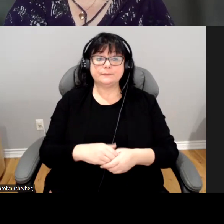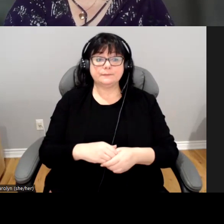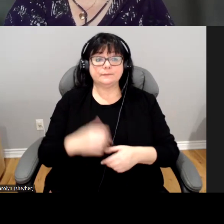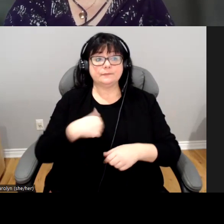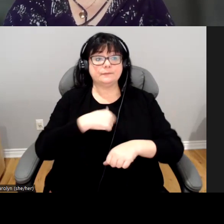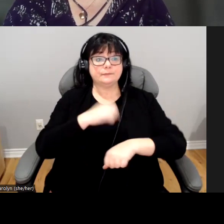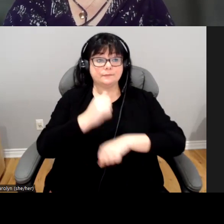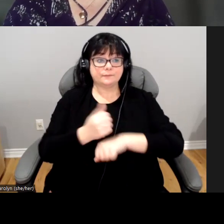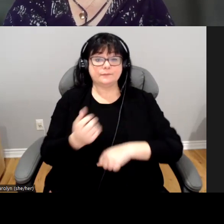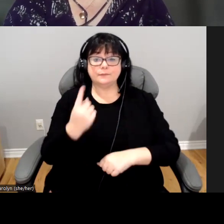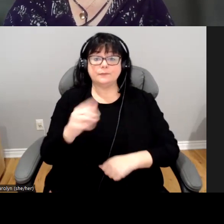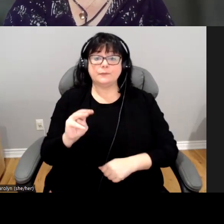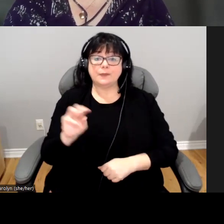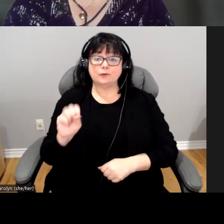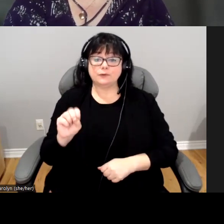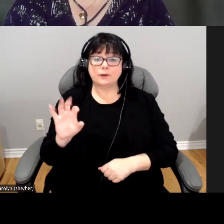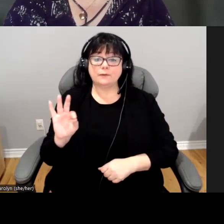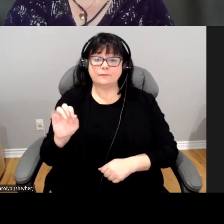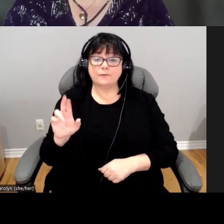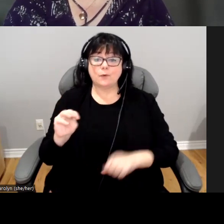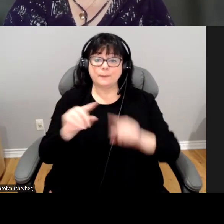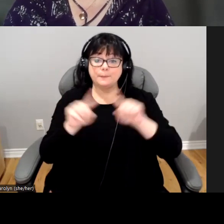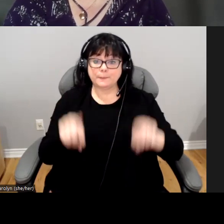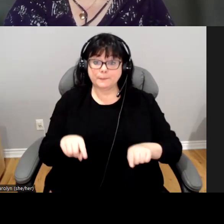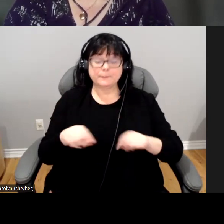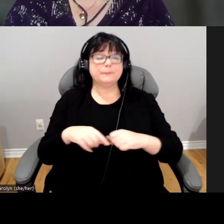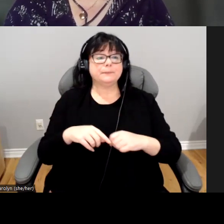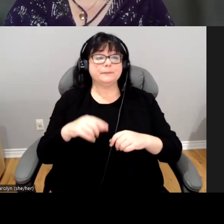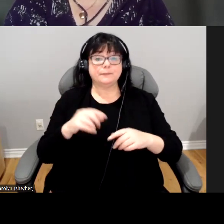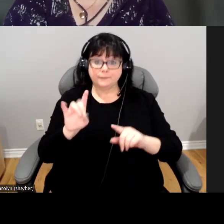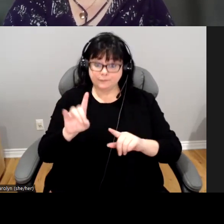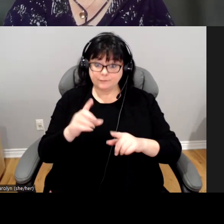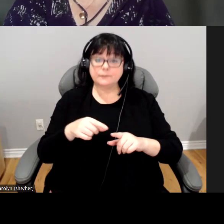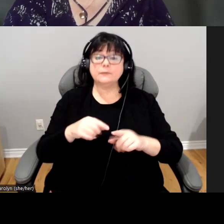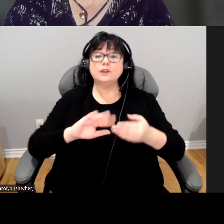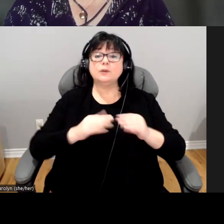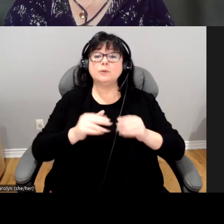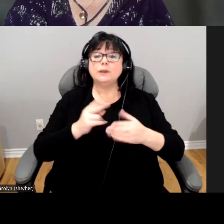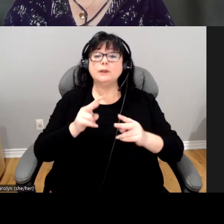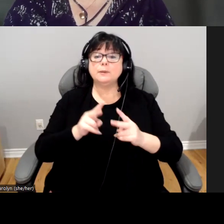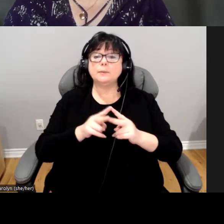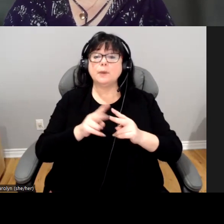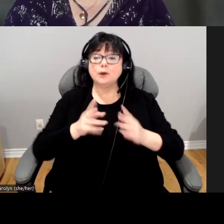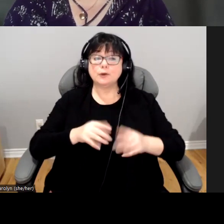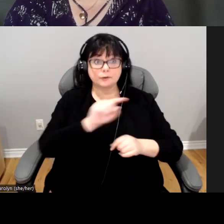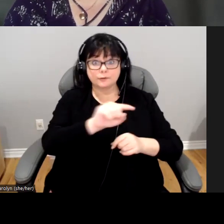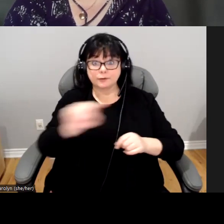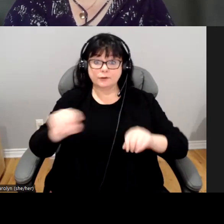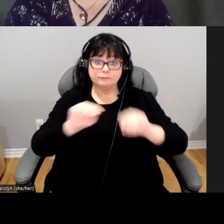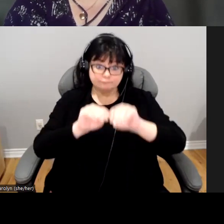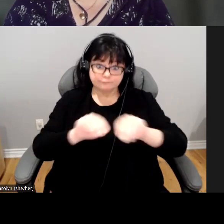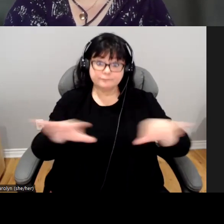Microsoft form and we shared it with our community partners. So it was a